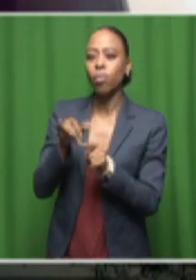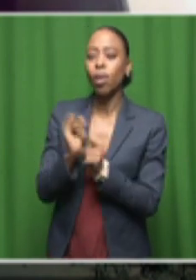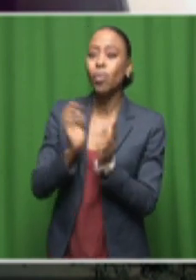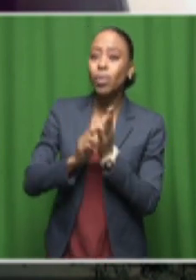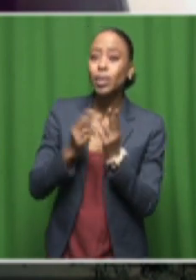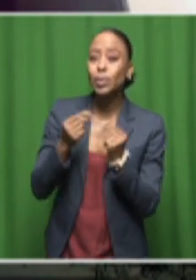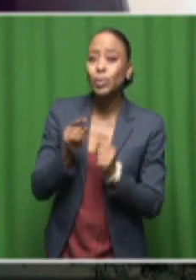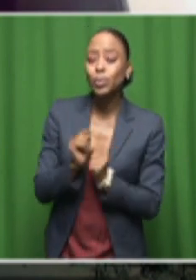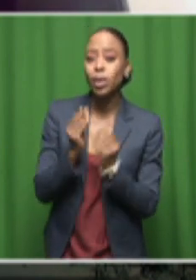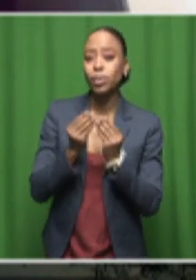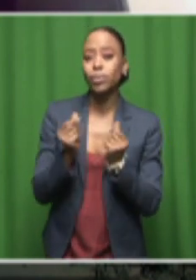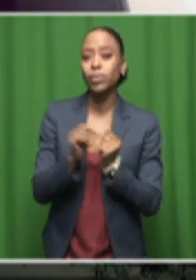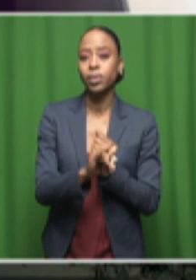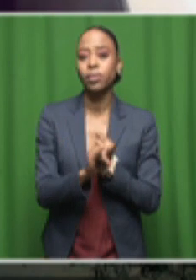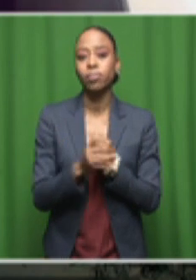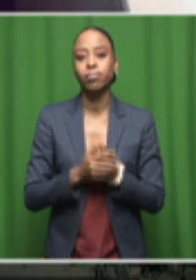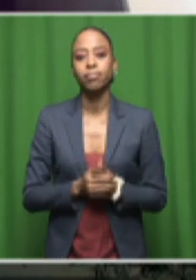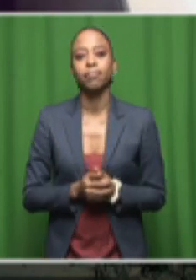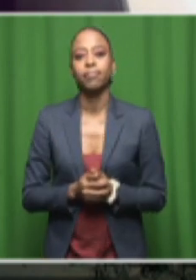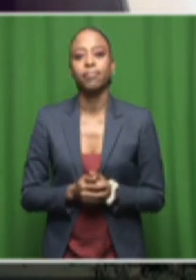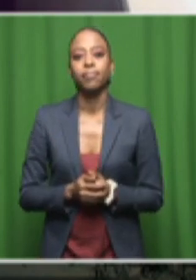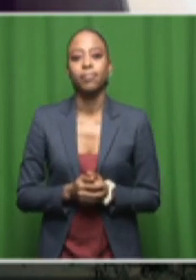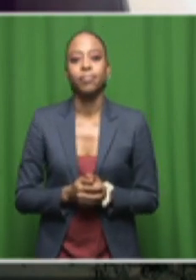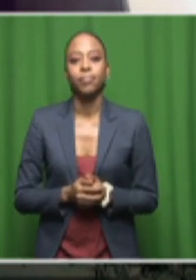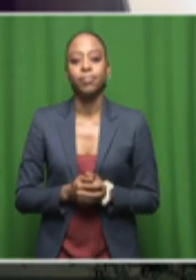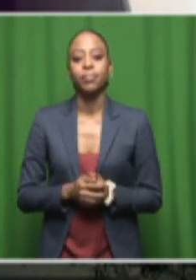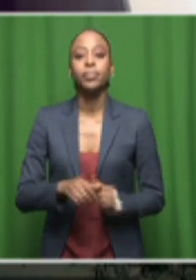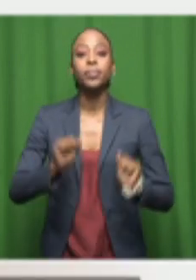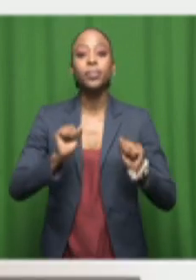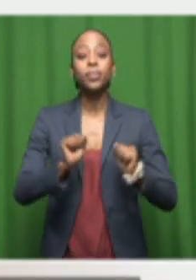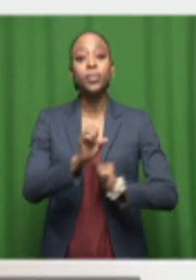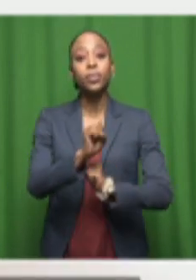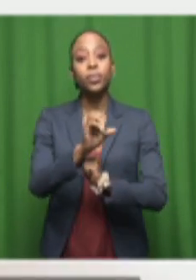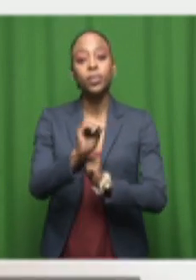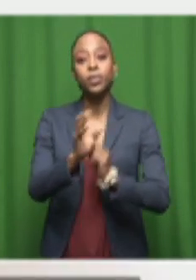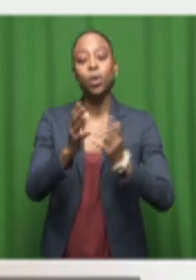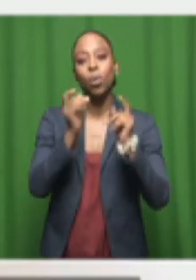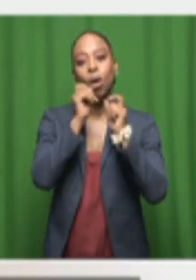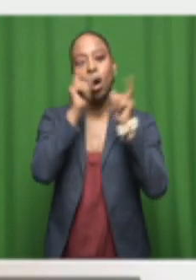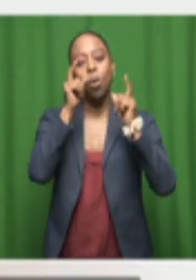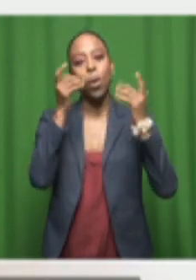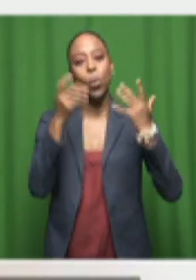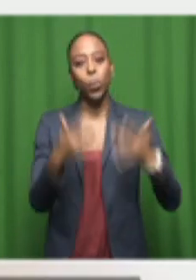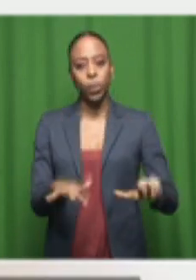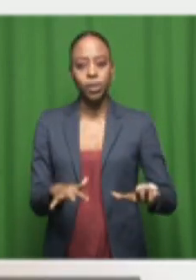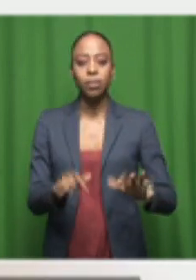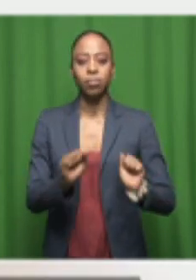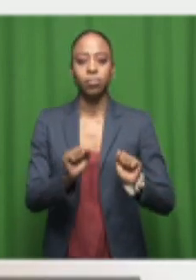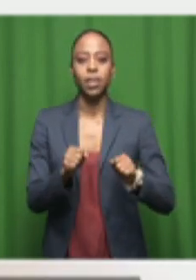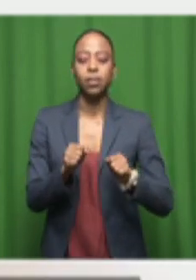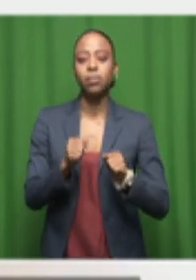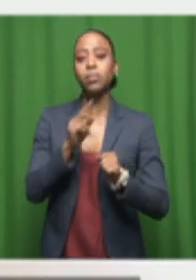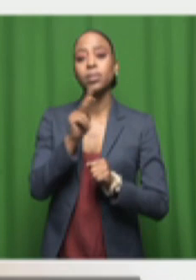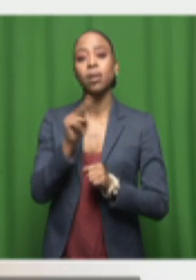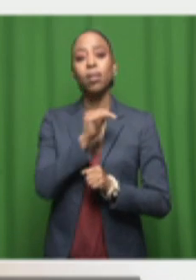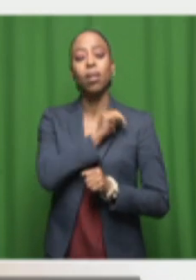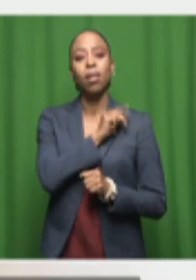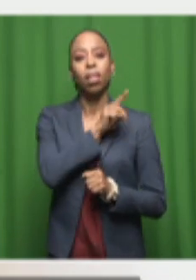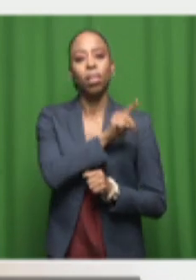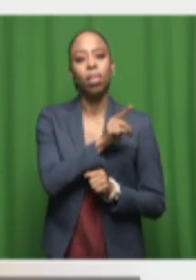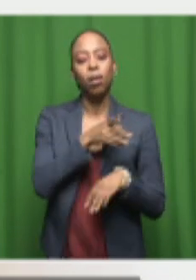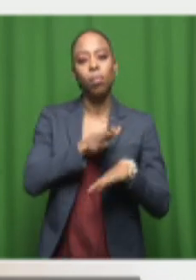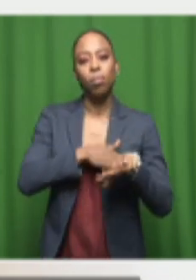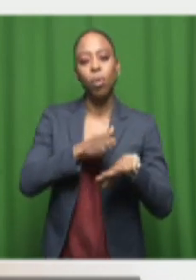that? And what does it tell us? So we've known for quite a while that KwaZulu-Natal is